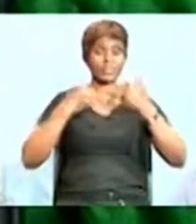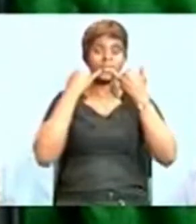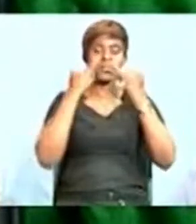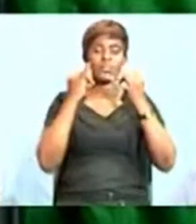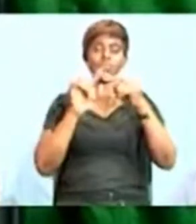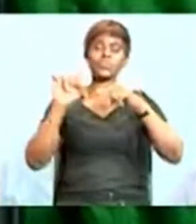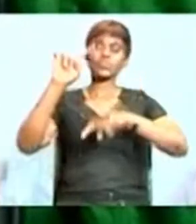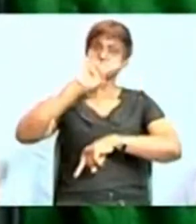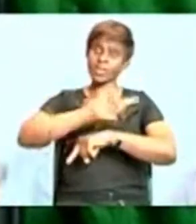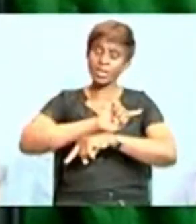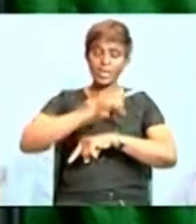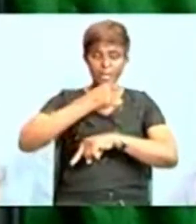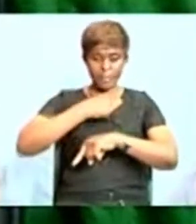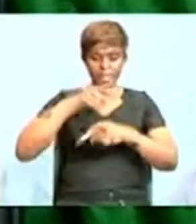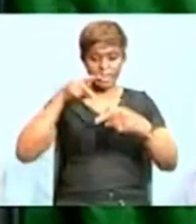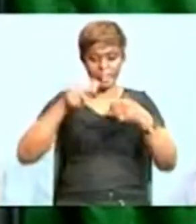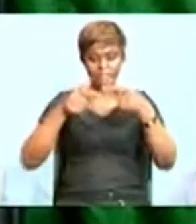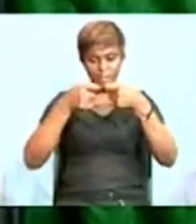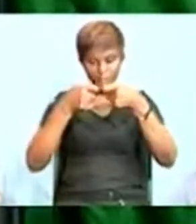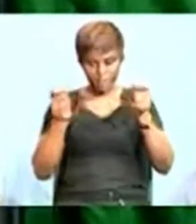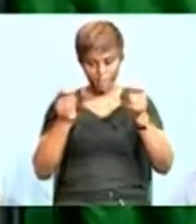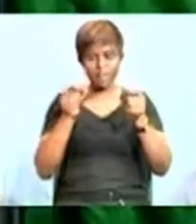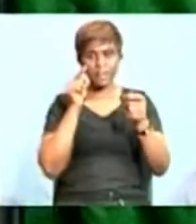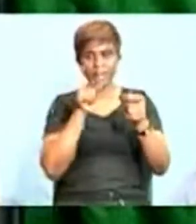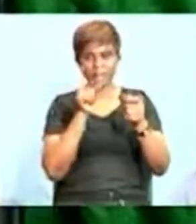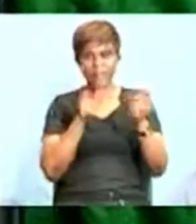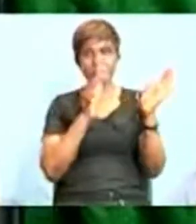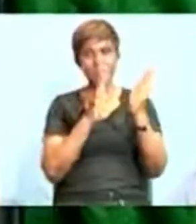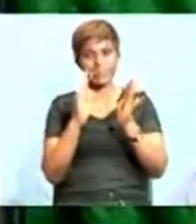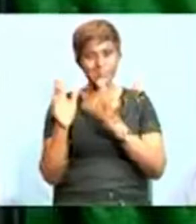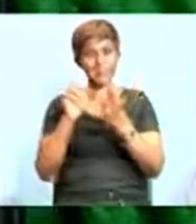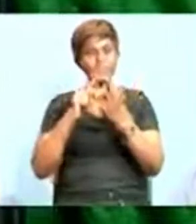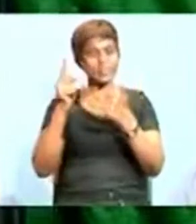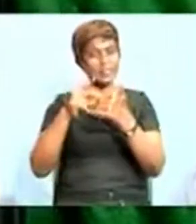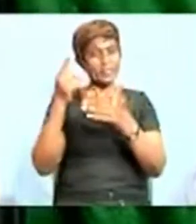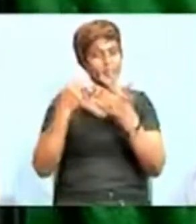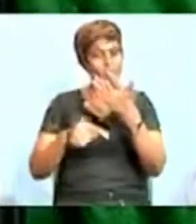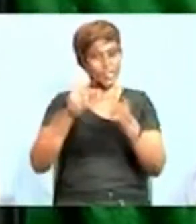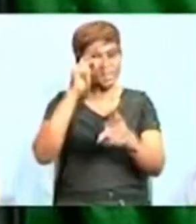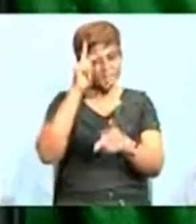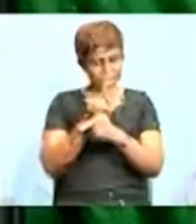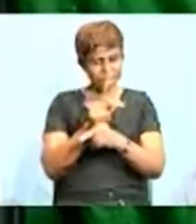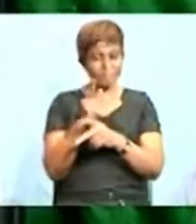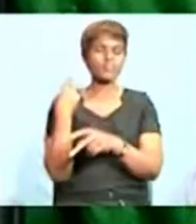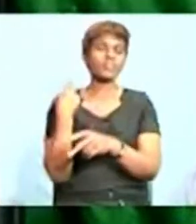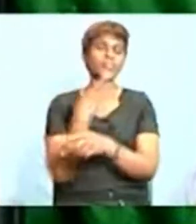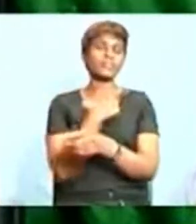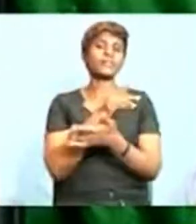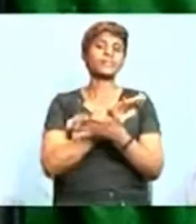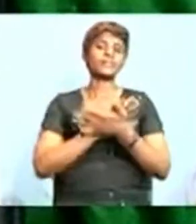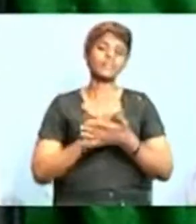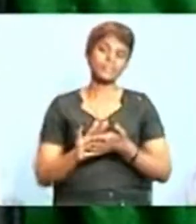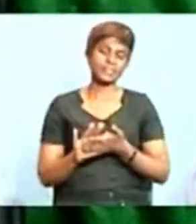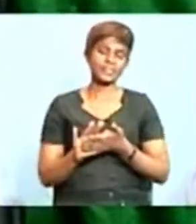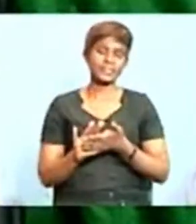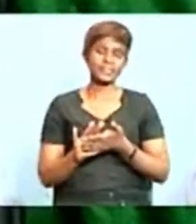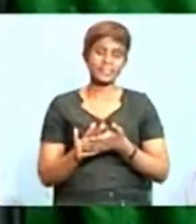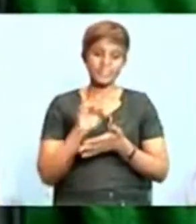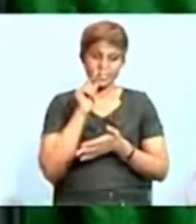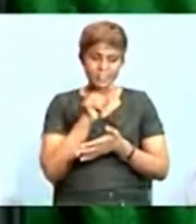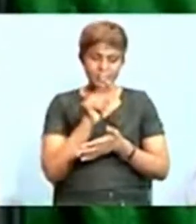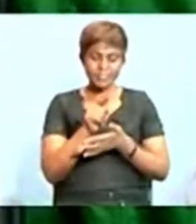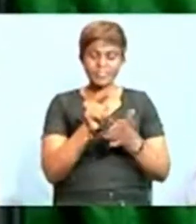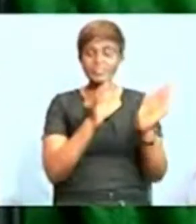today I will be launching an initiative dubbed Keep Parliament Clean. The